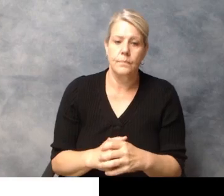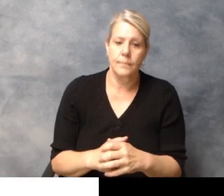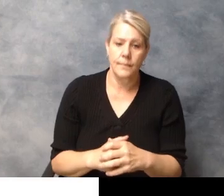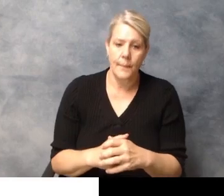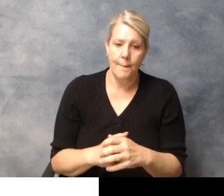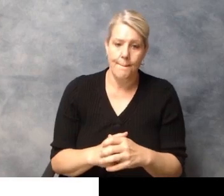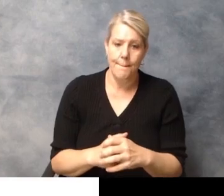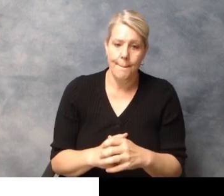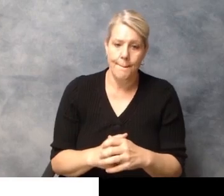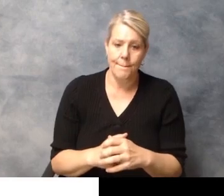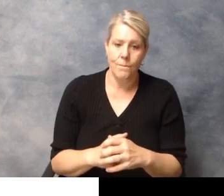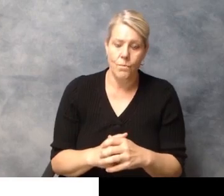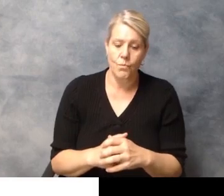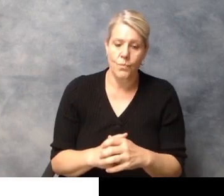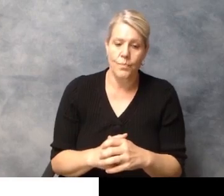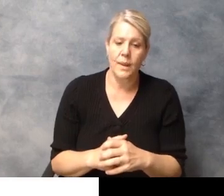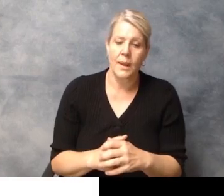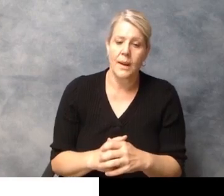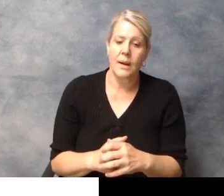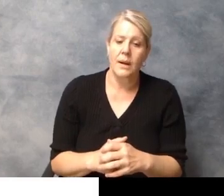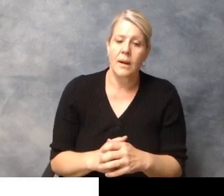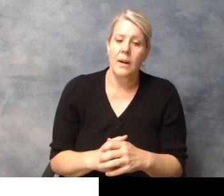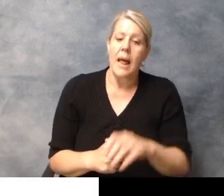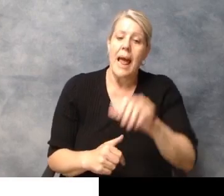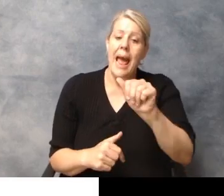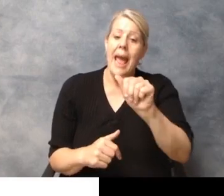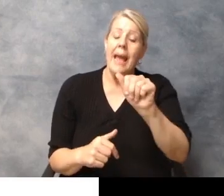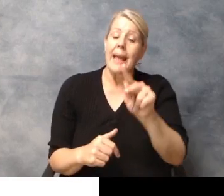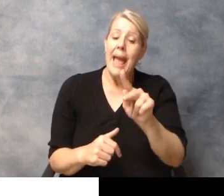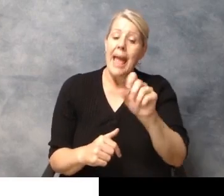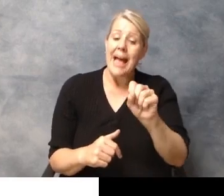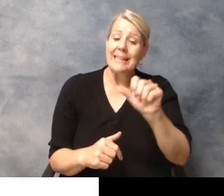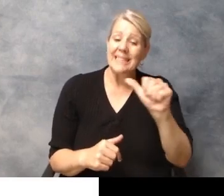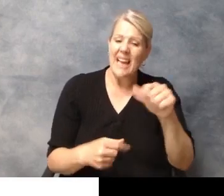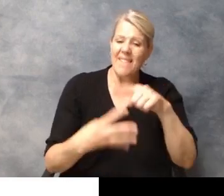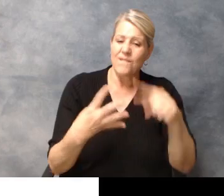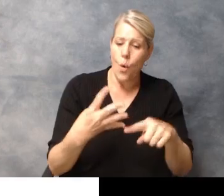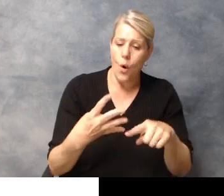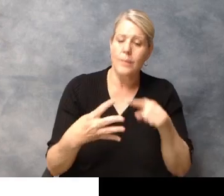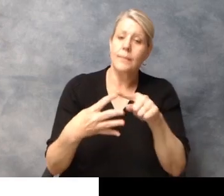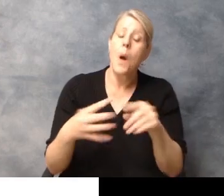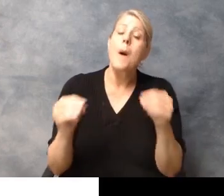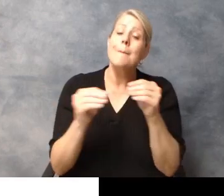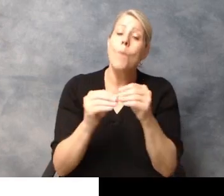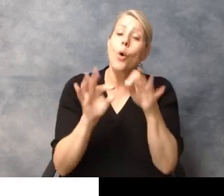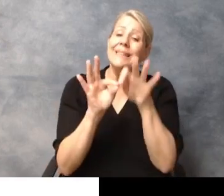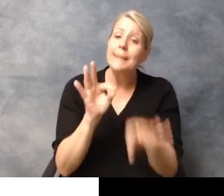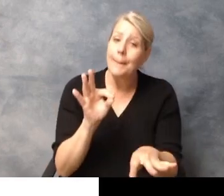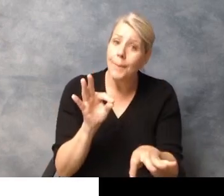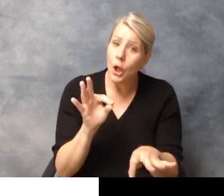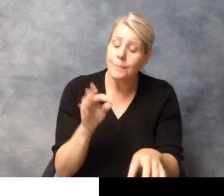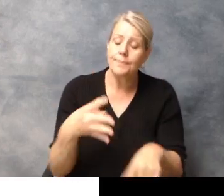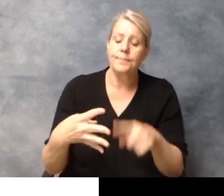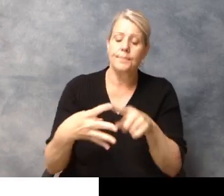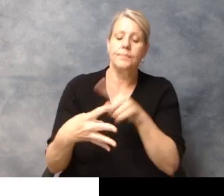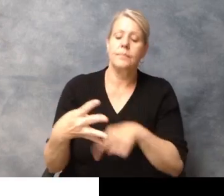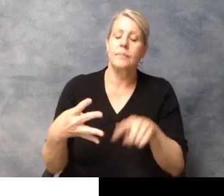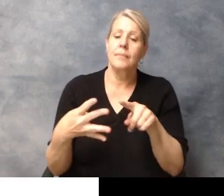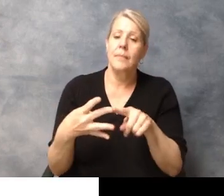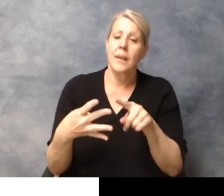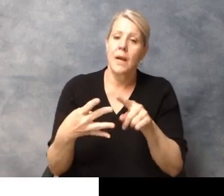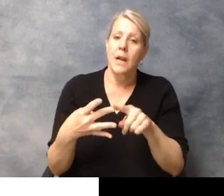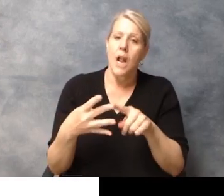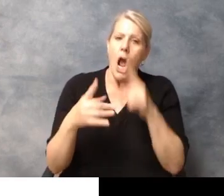Features of the alternate assessment include a more simplified format and text for each student, reduced complexity